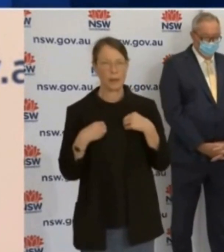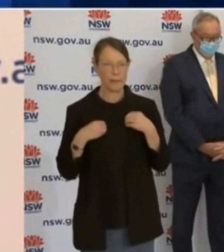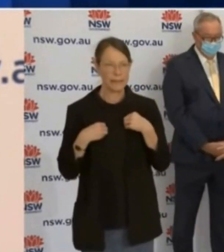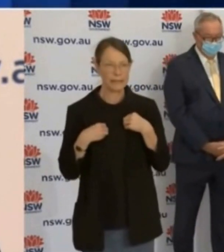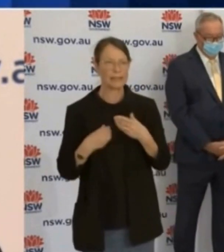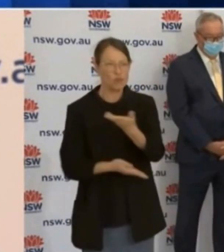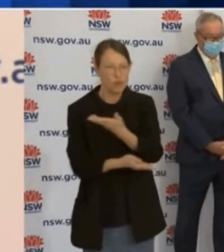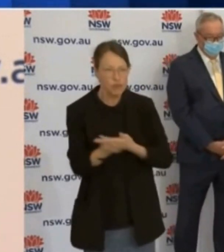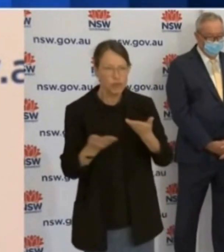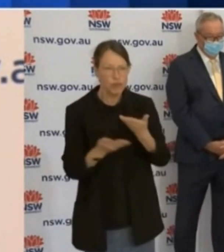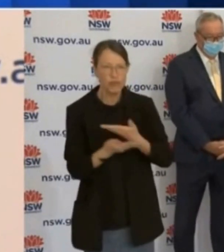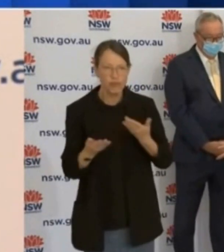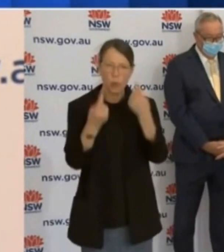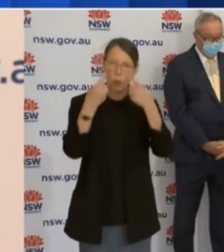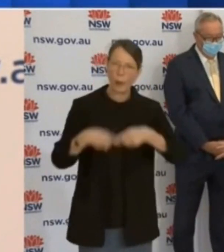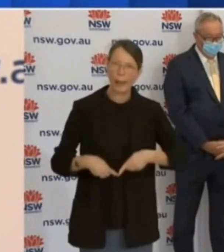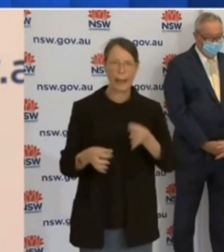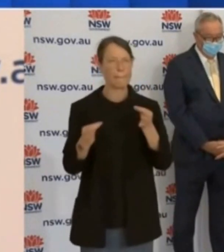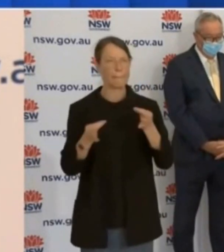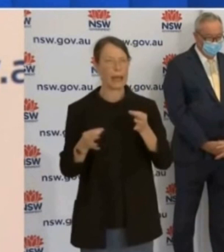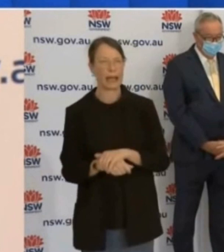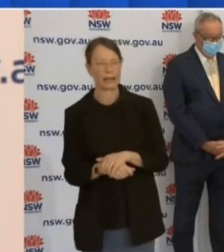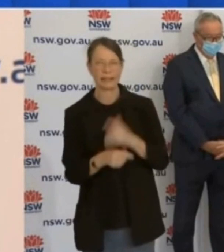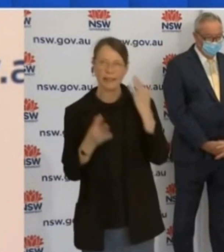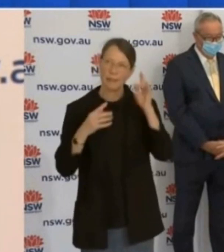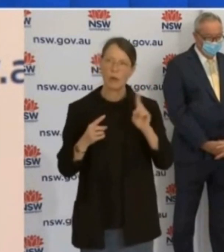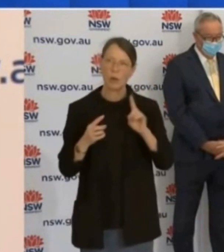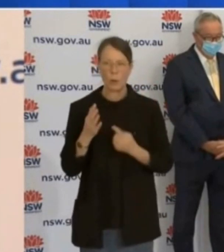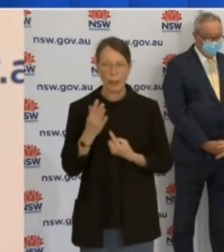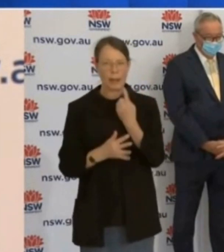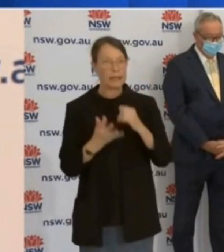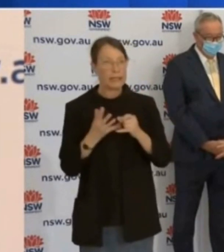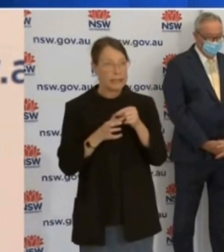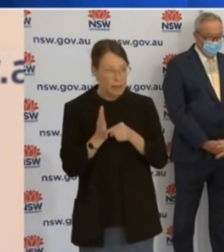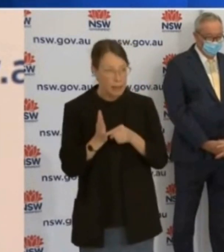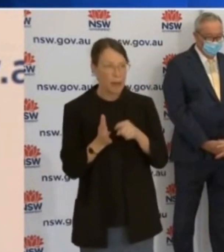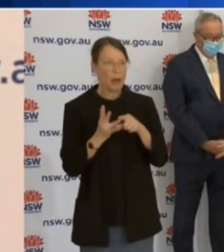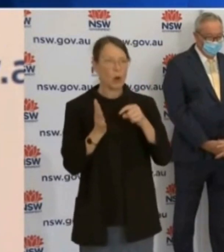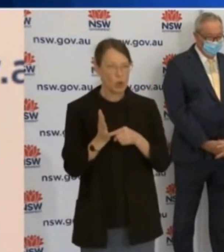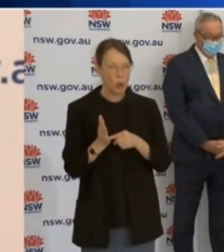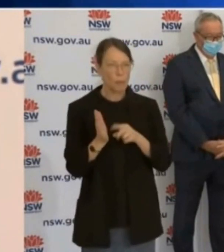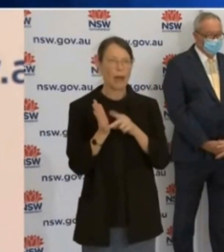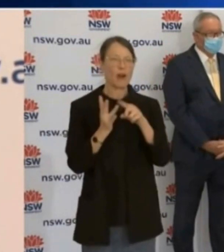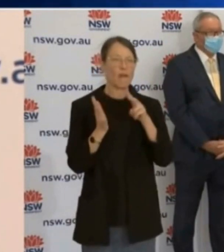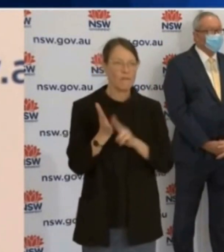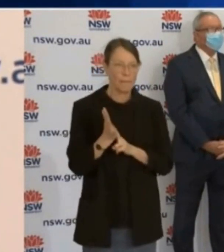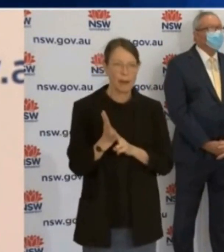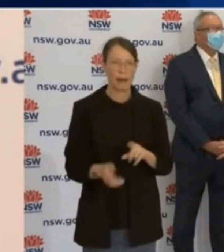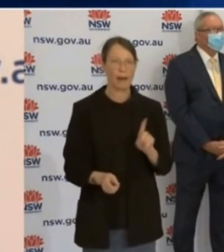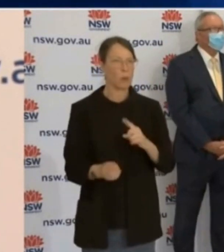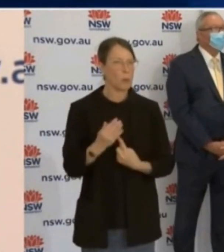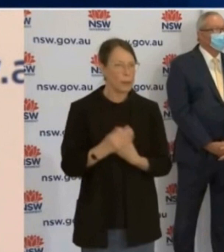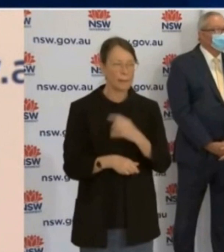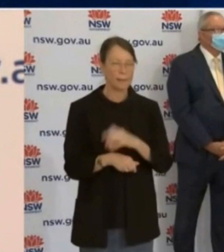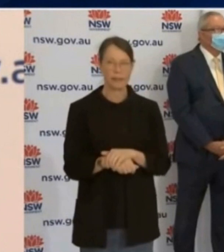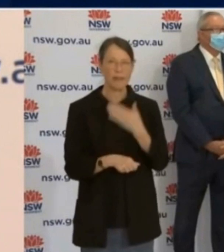moving forward to let everybody know what September and October and November, for that matter, looks like. And I just want to thank industry for working with us